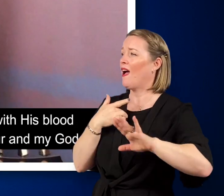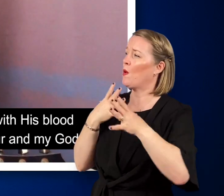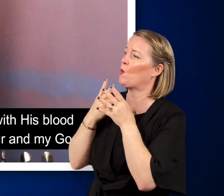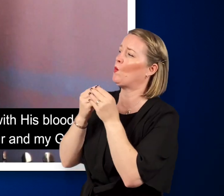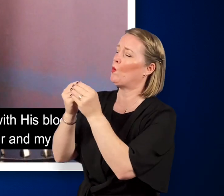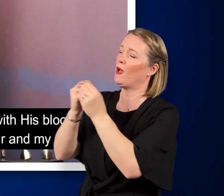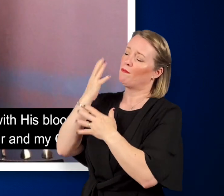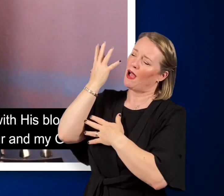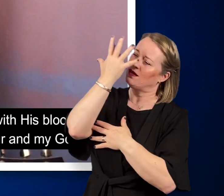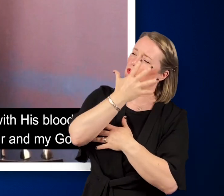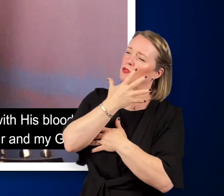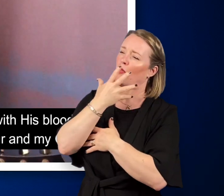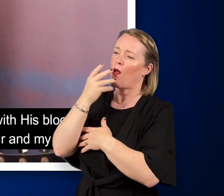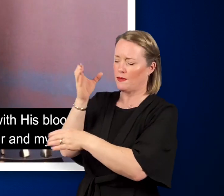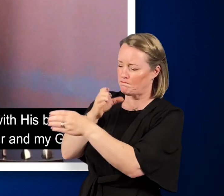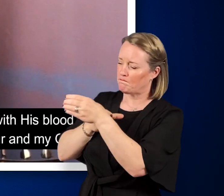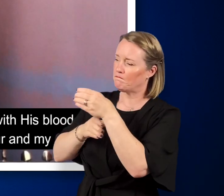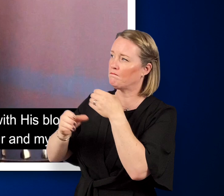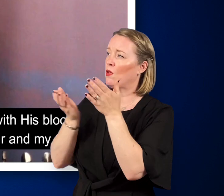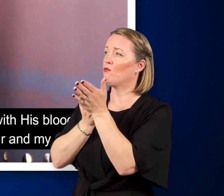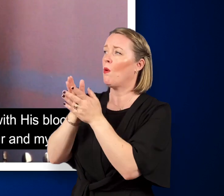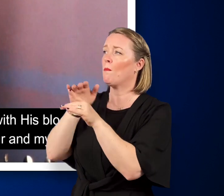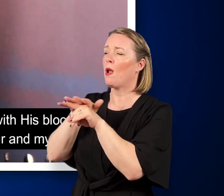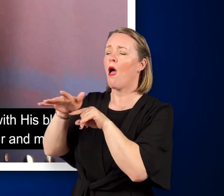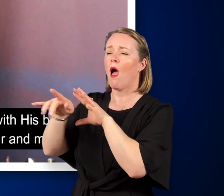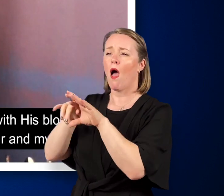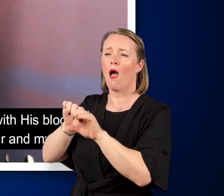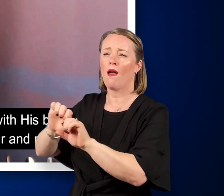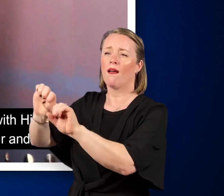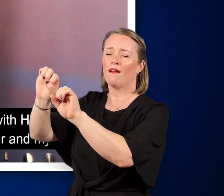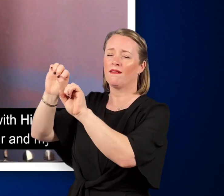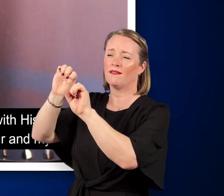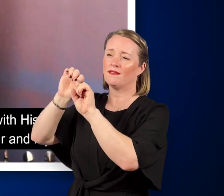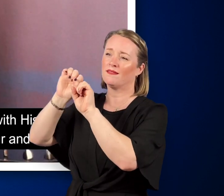my soul is purchased with his blood.